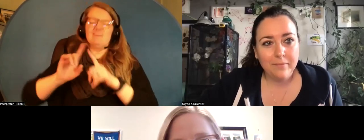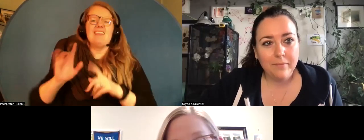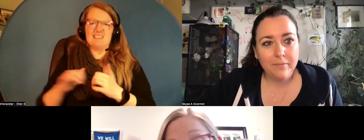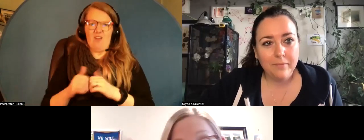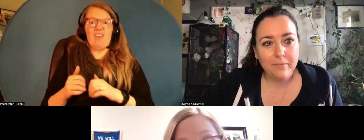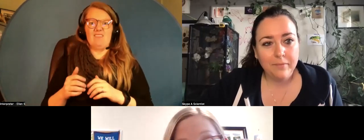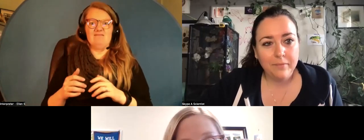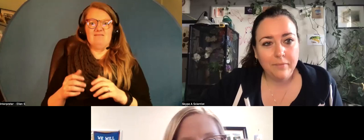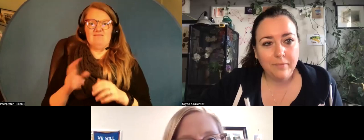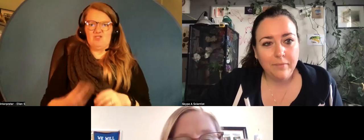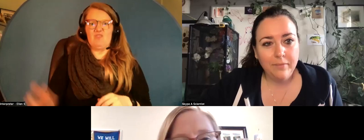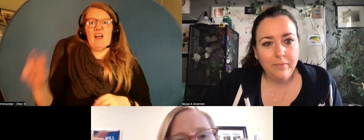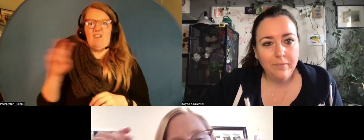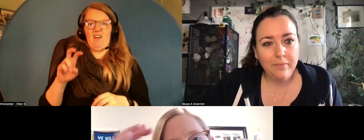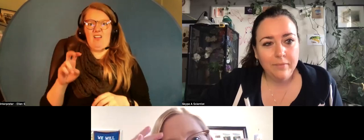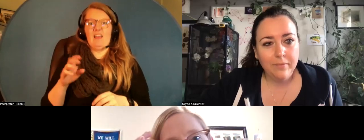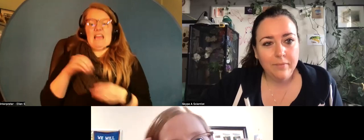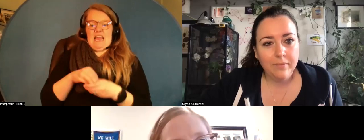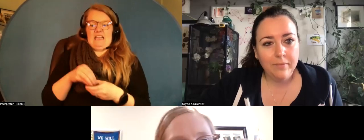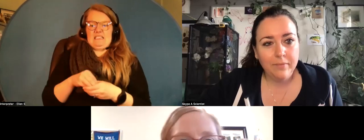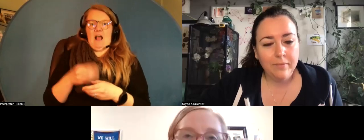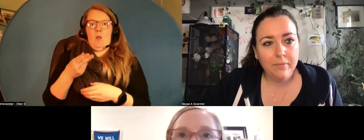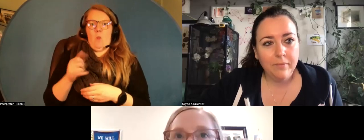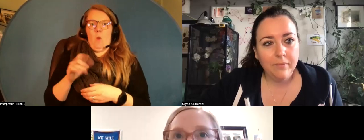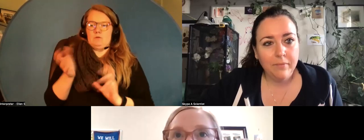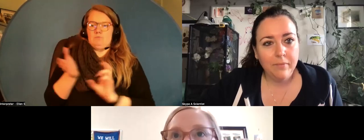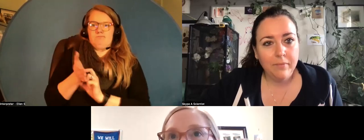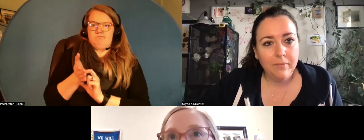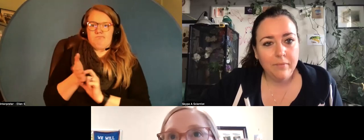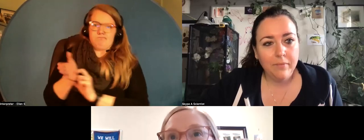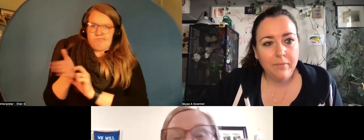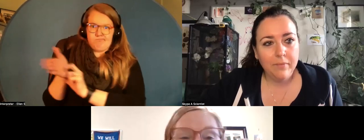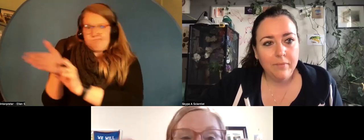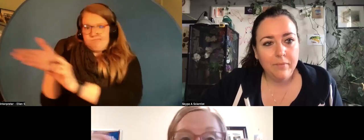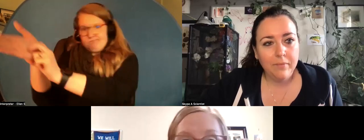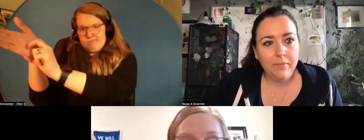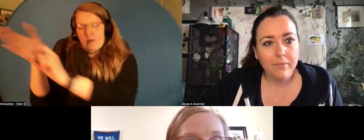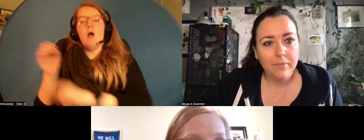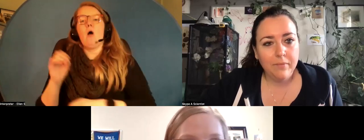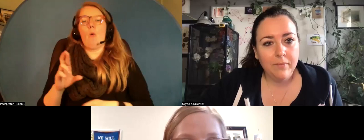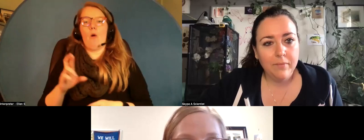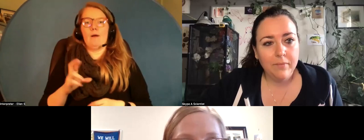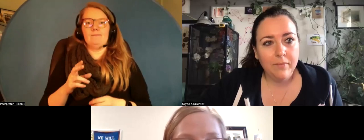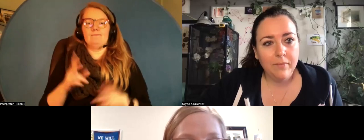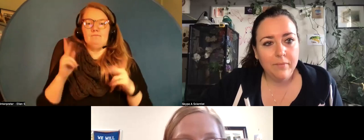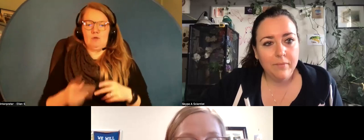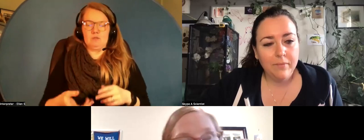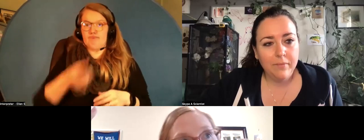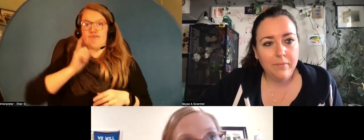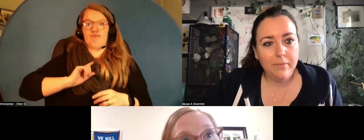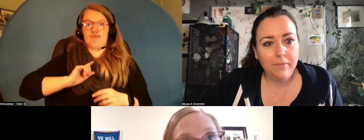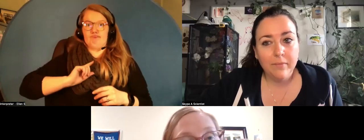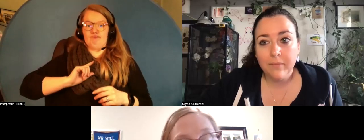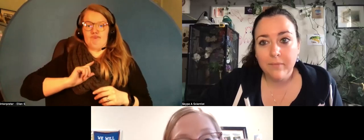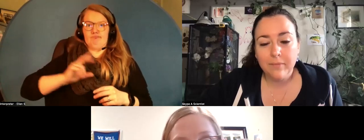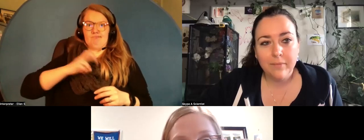are transmitted, or how they travel, is through their host mostly. And then some can be found, or